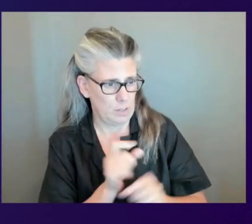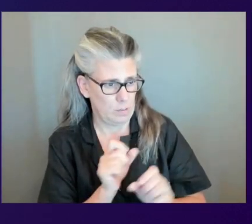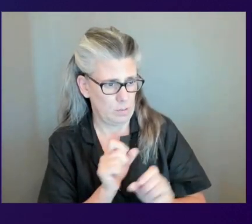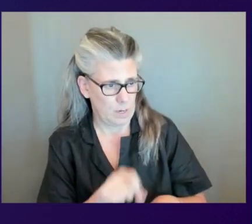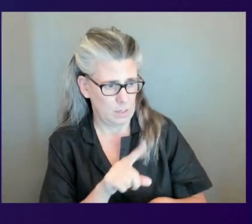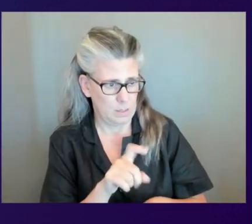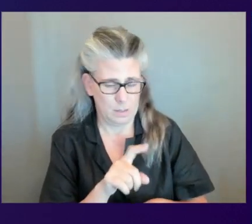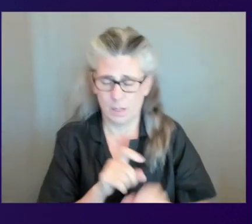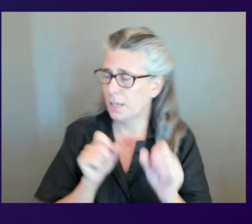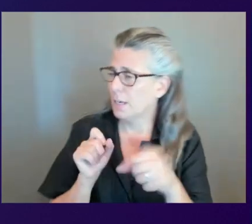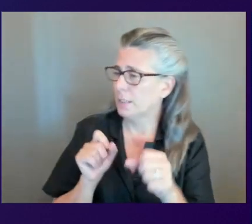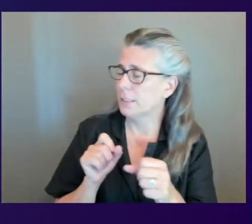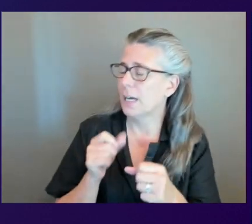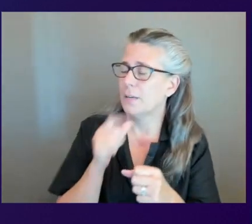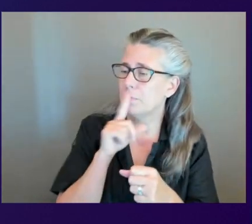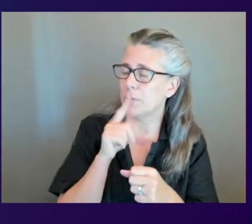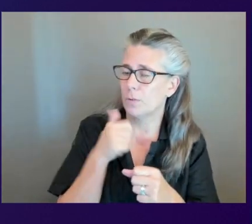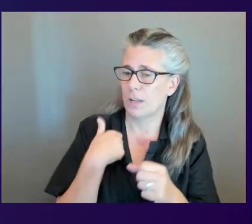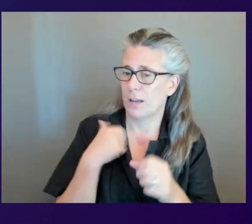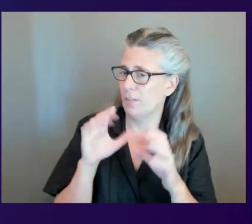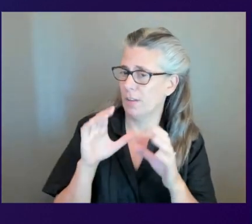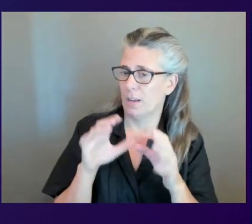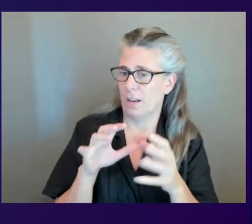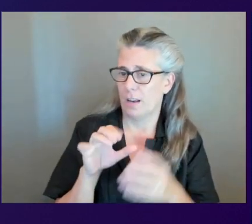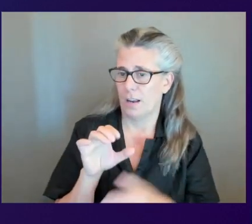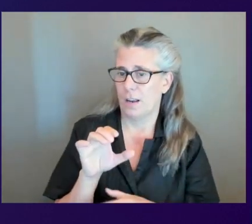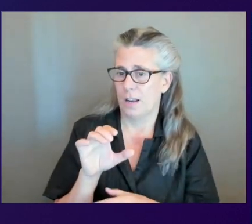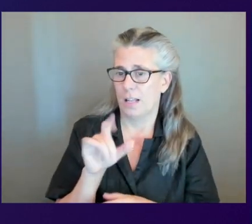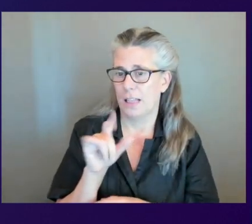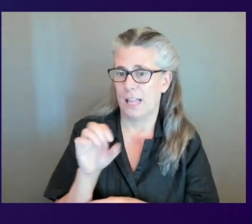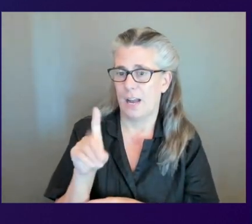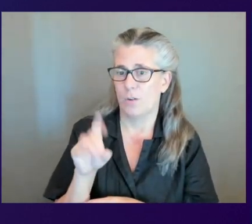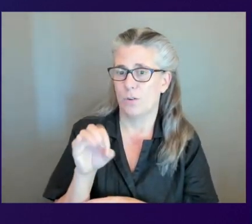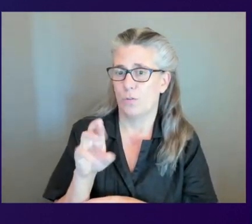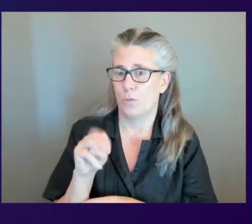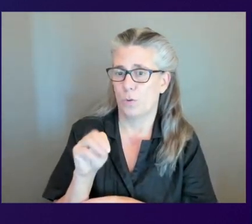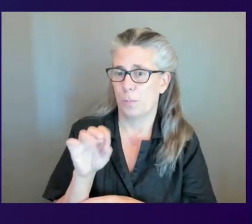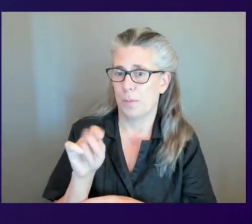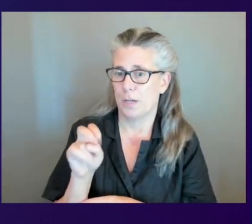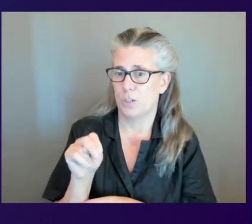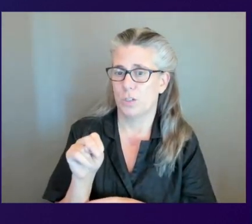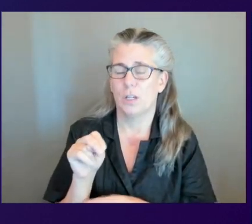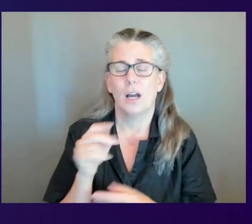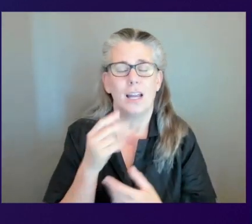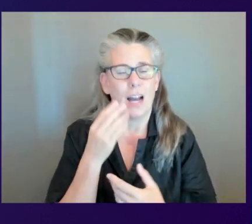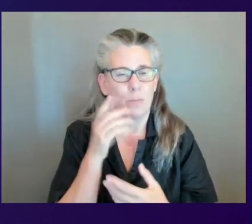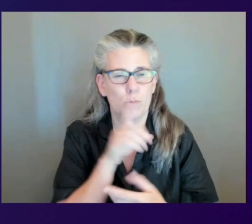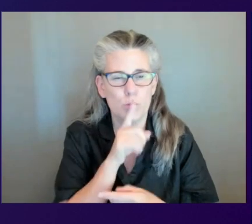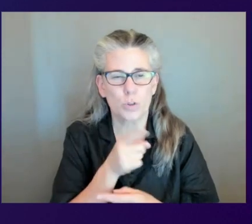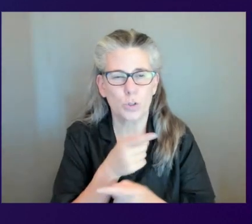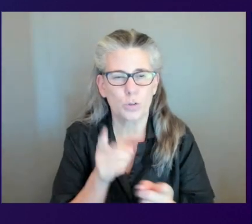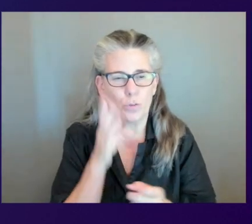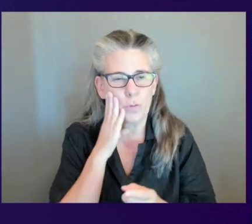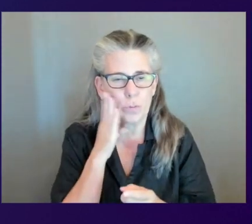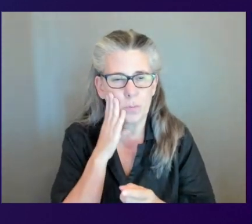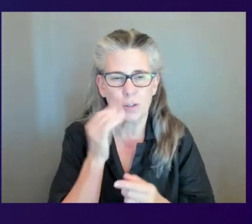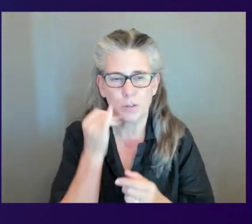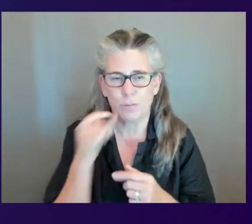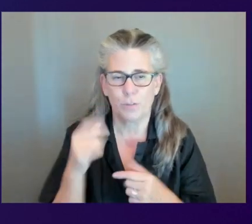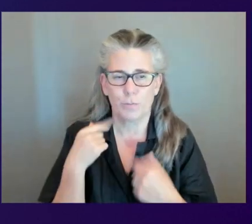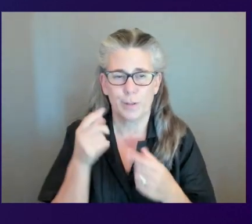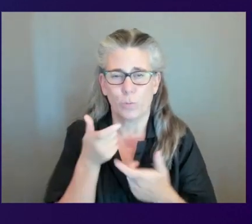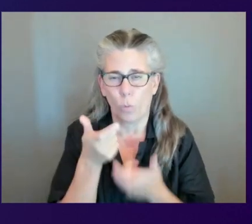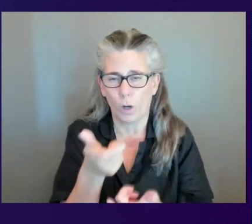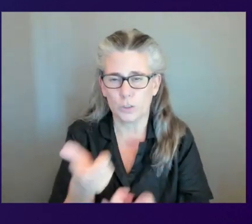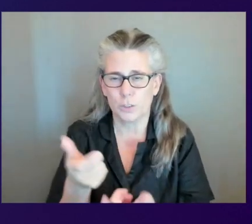CloudFormation support, but if you've watched this long, you're probably familiar with CloudFormation. Essentially, if you go to the CloudFormation user guide, Workspaces Web is listed there as a service and can walk